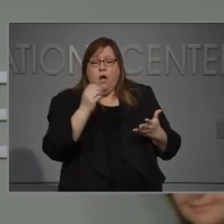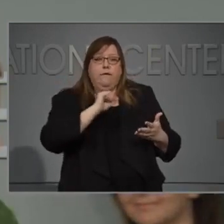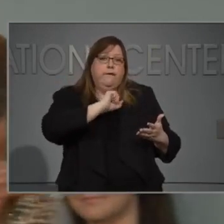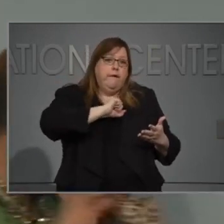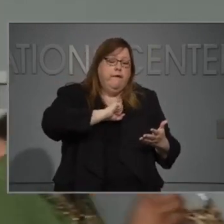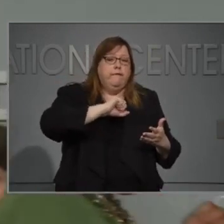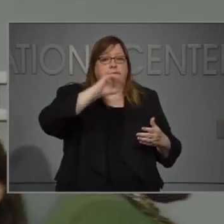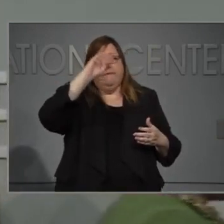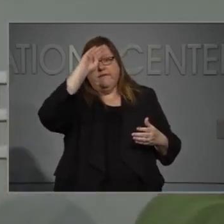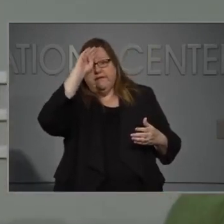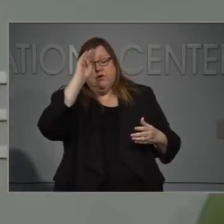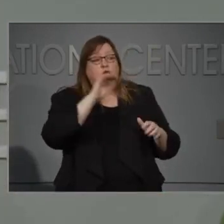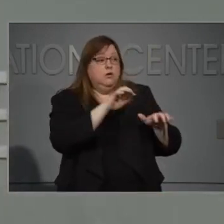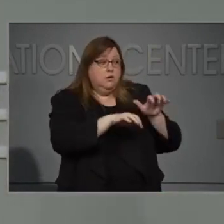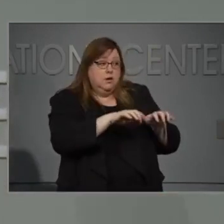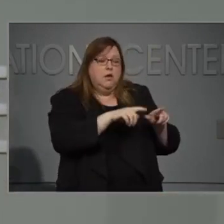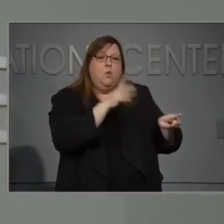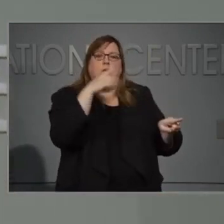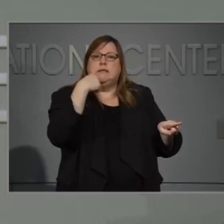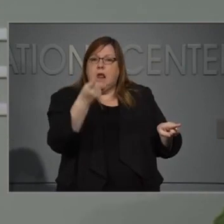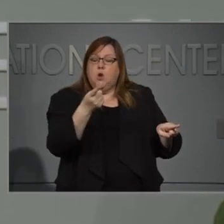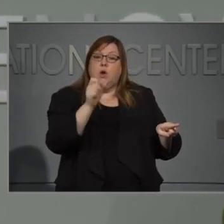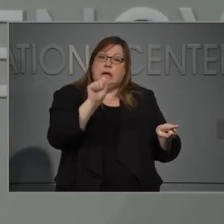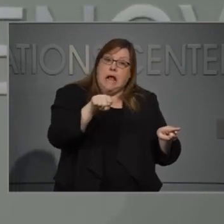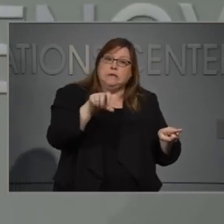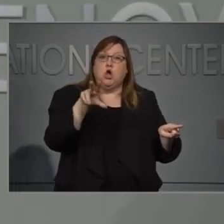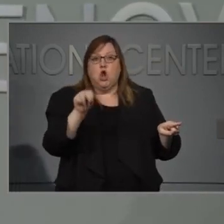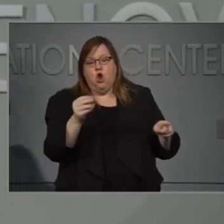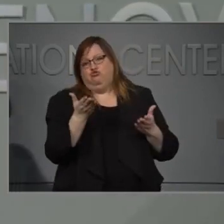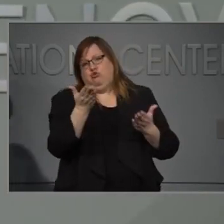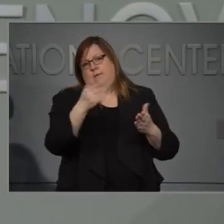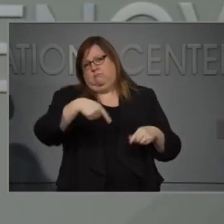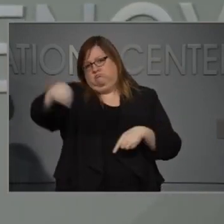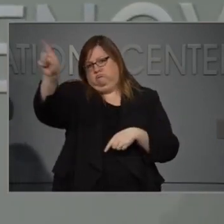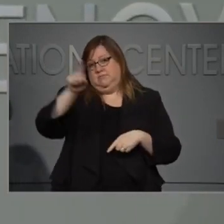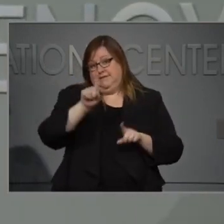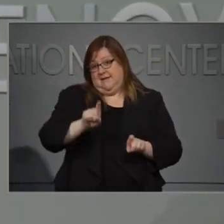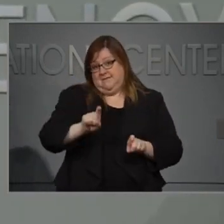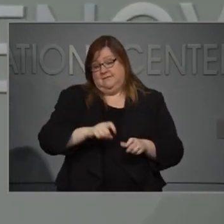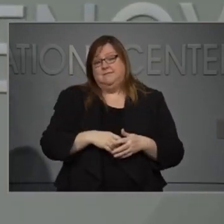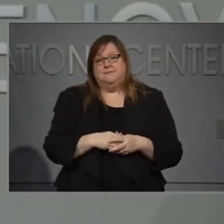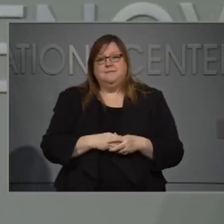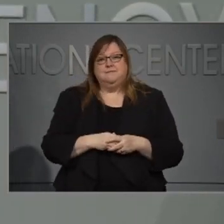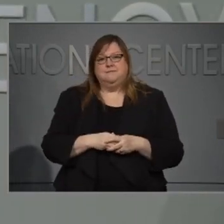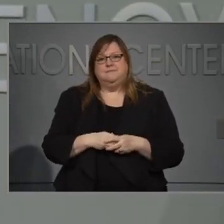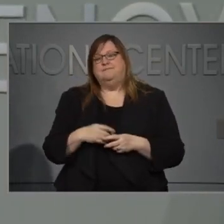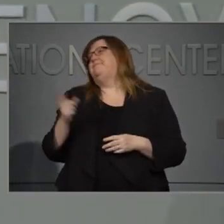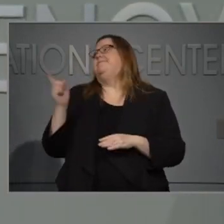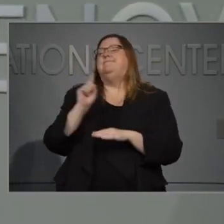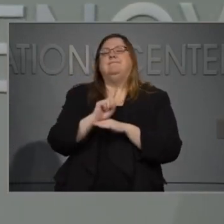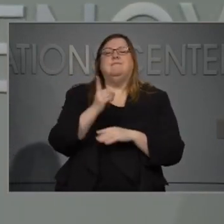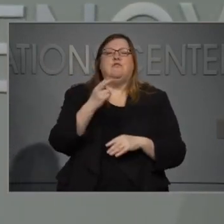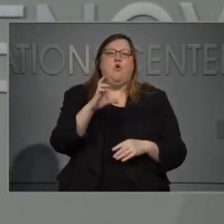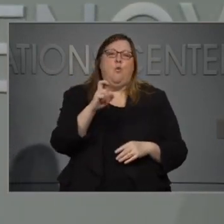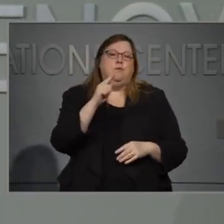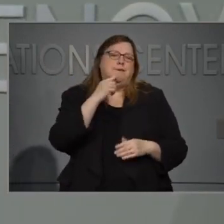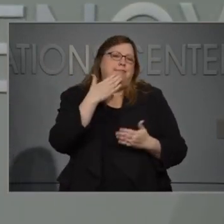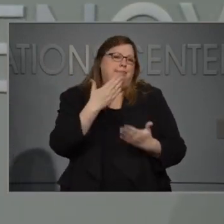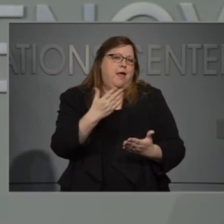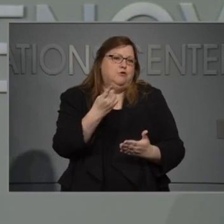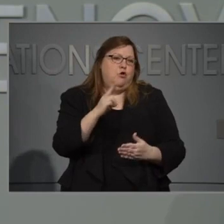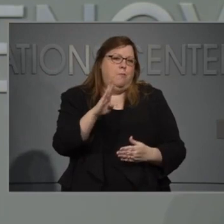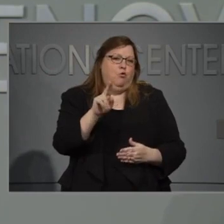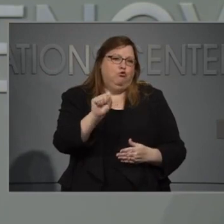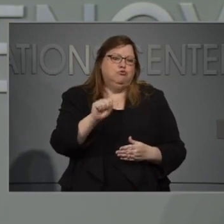Terrific. Thank you, Dr. Burns. Today, we are launching a